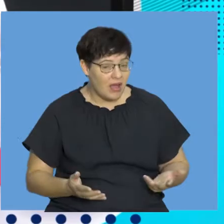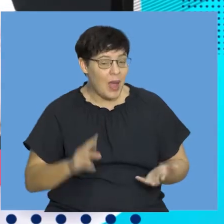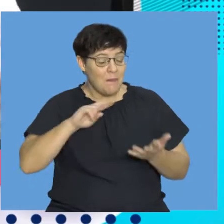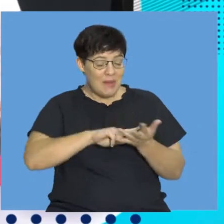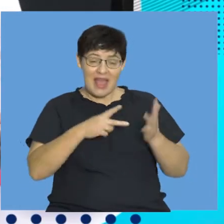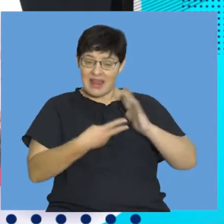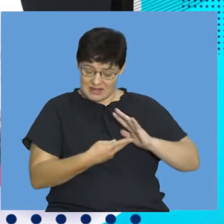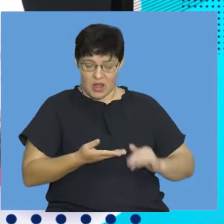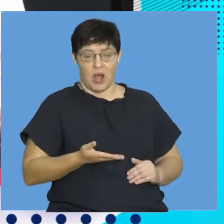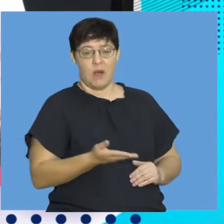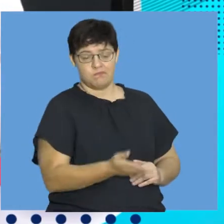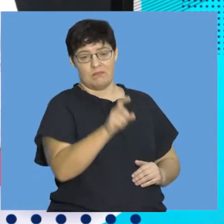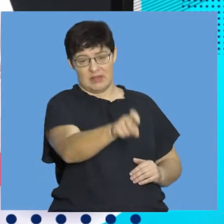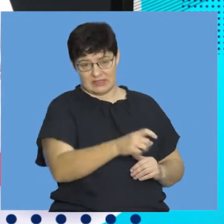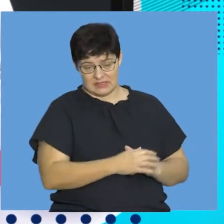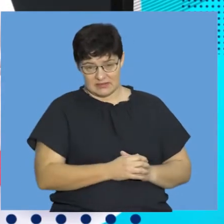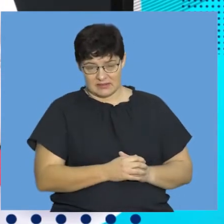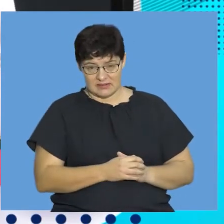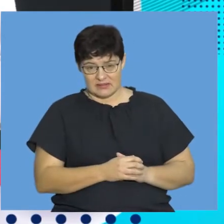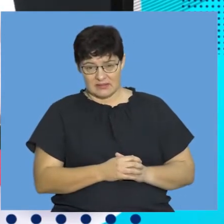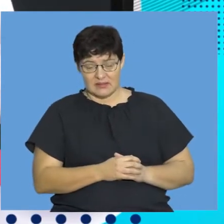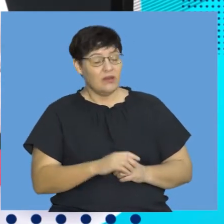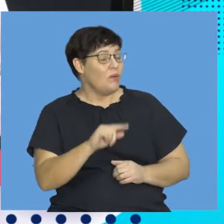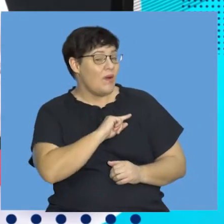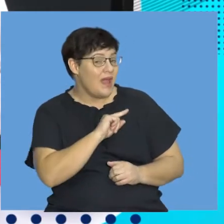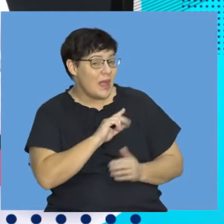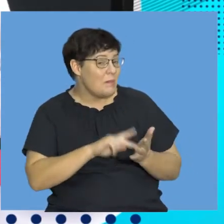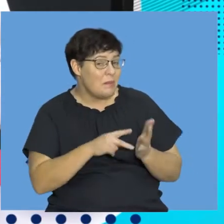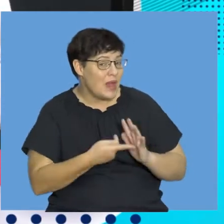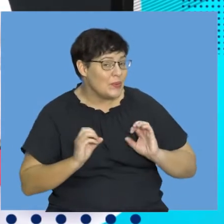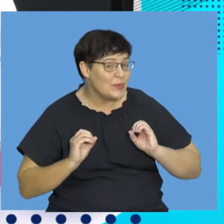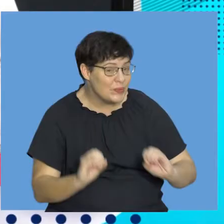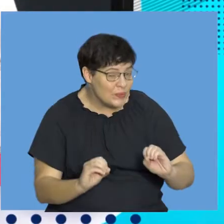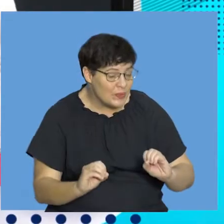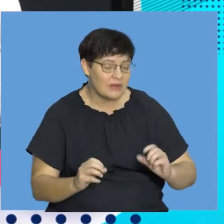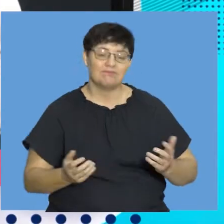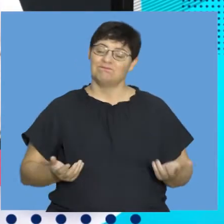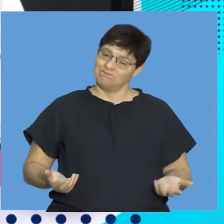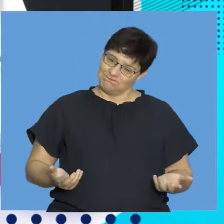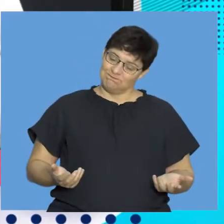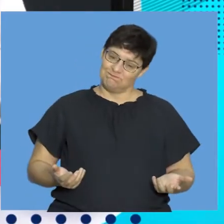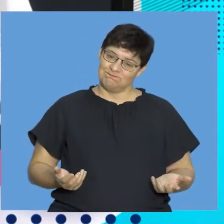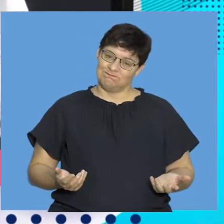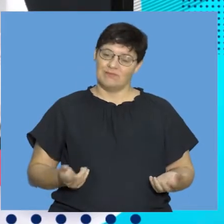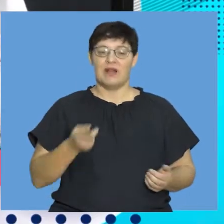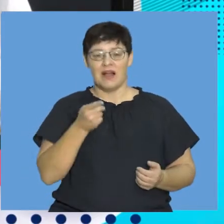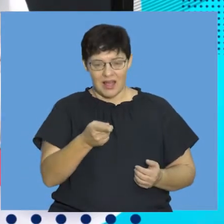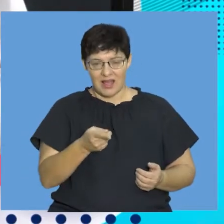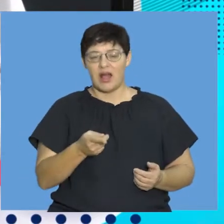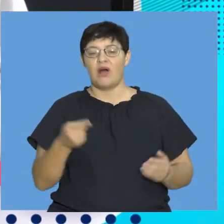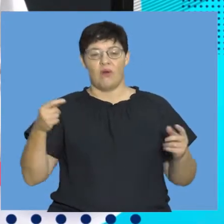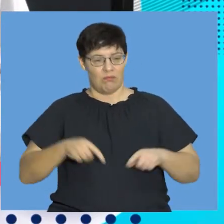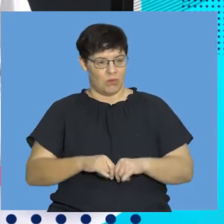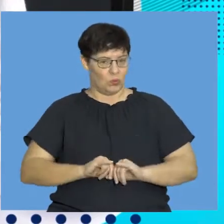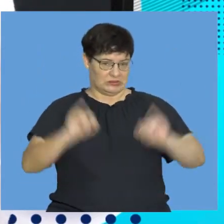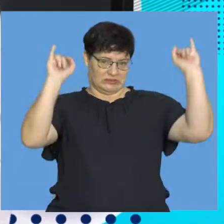plan in place, because if you do not plan, then definitely that is a recipe for